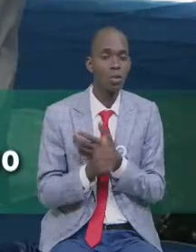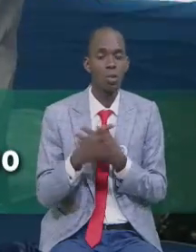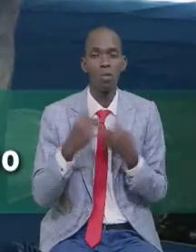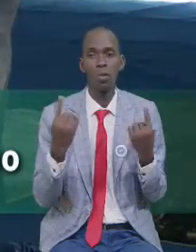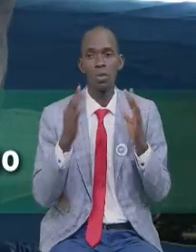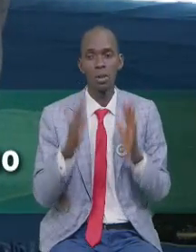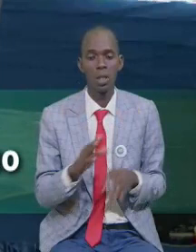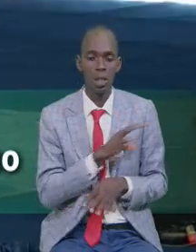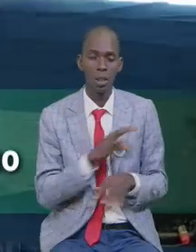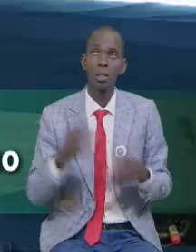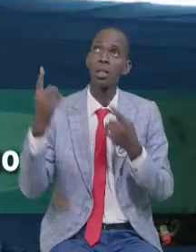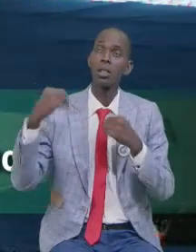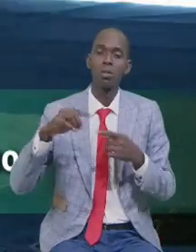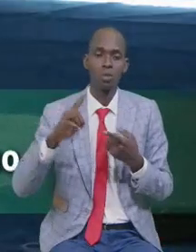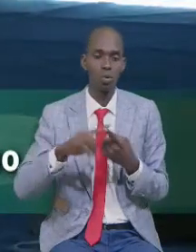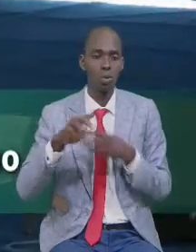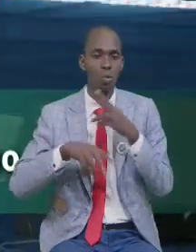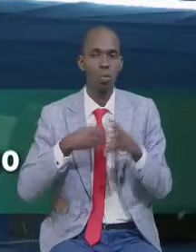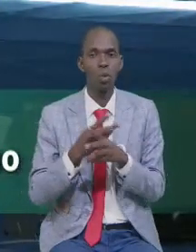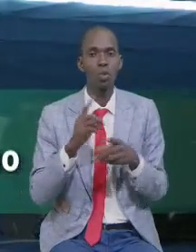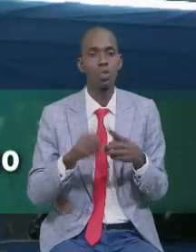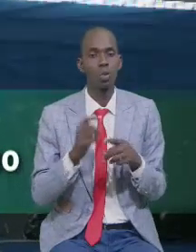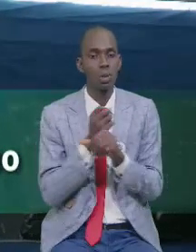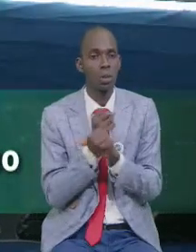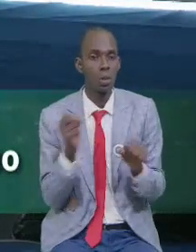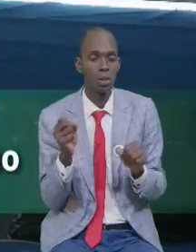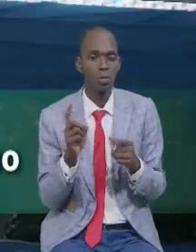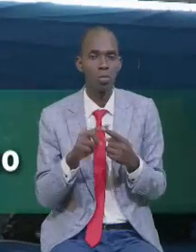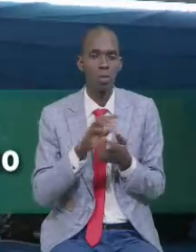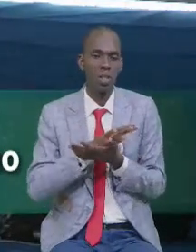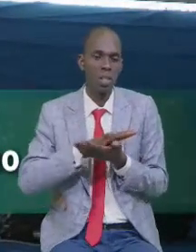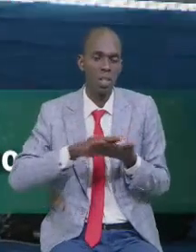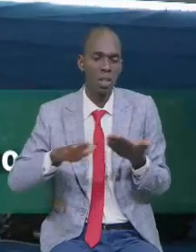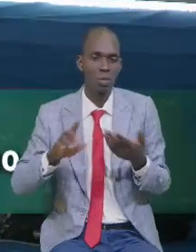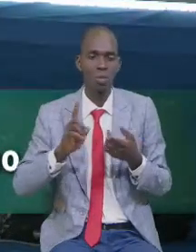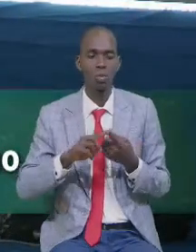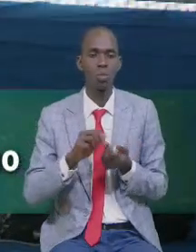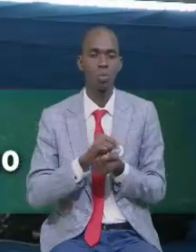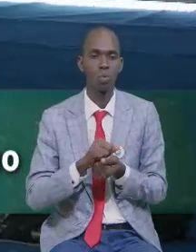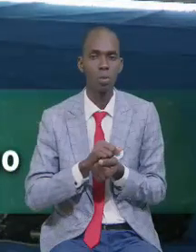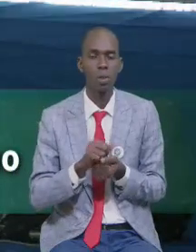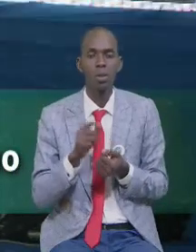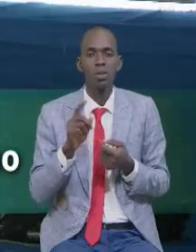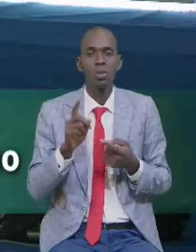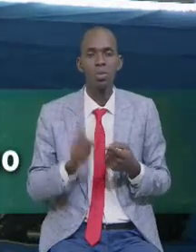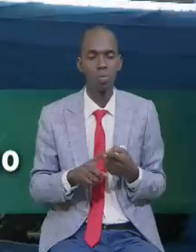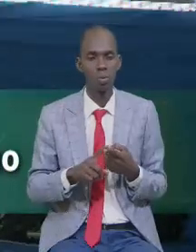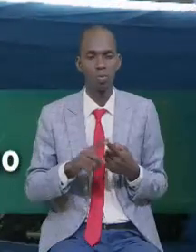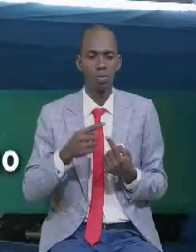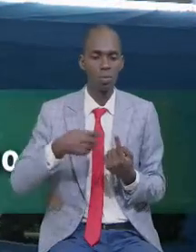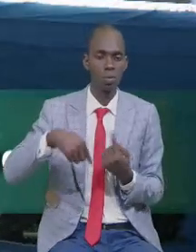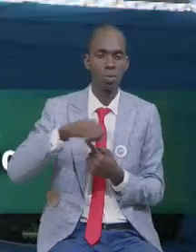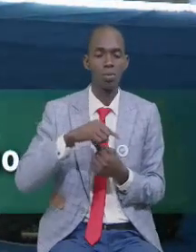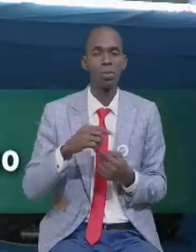world to save, to cleanse, to wash, to turn around, to